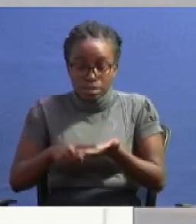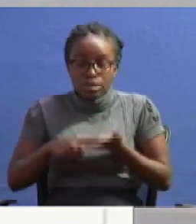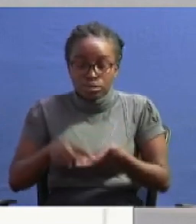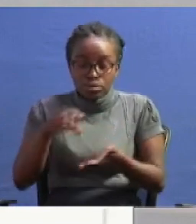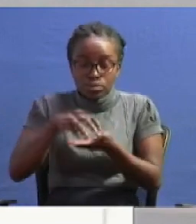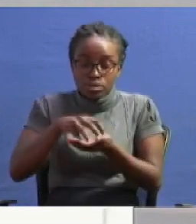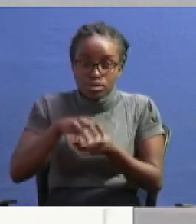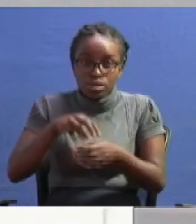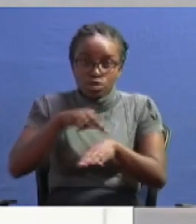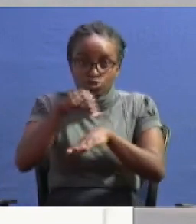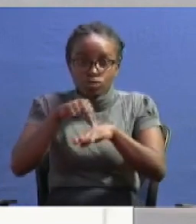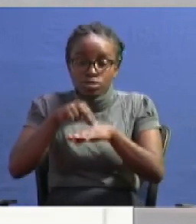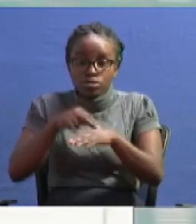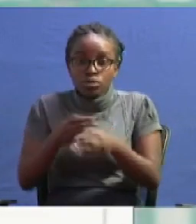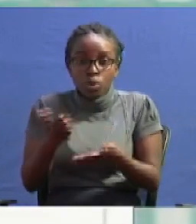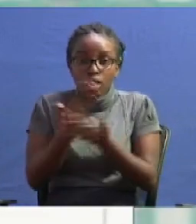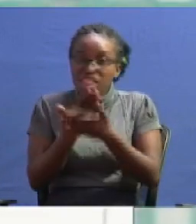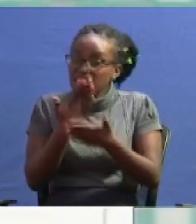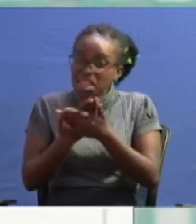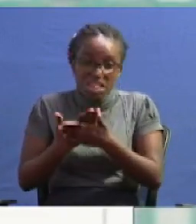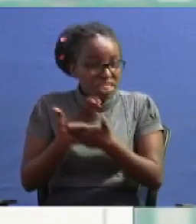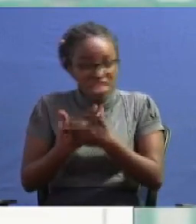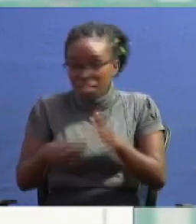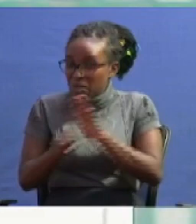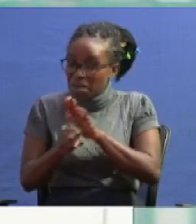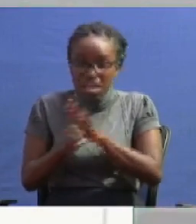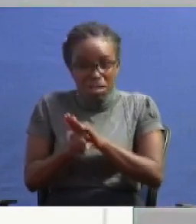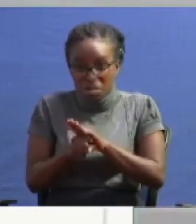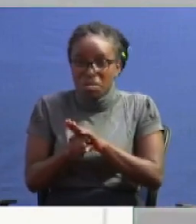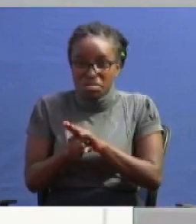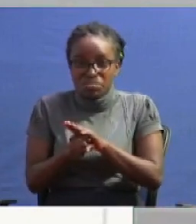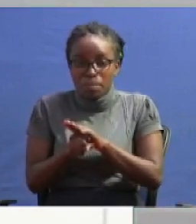Eston Maina, for making time. There's a political scientist. Your time is all appreciated.